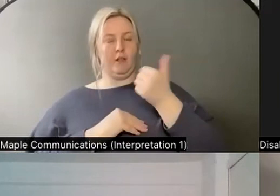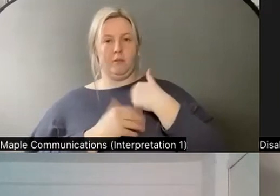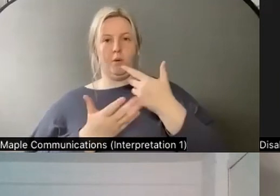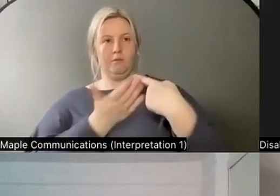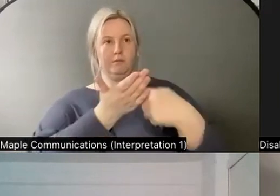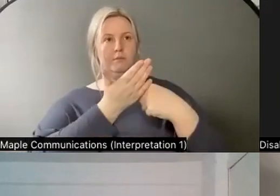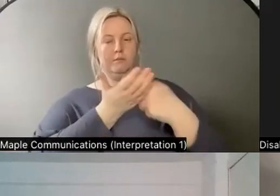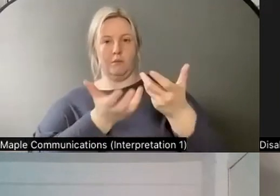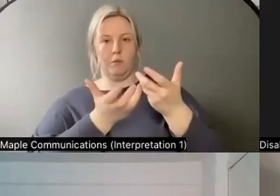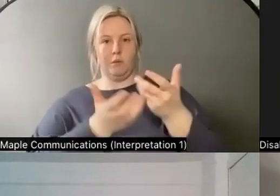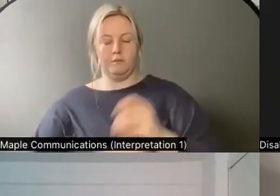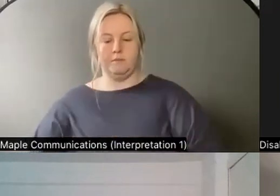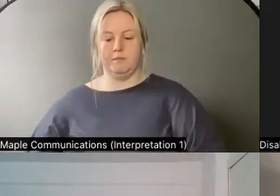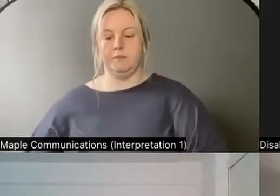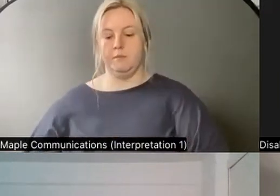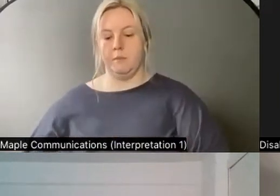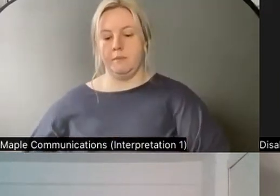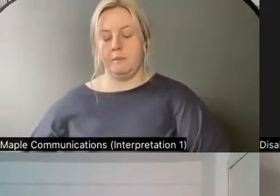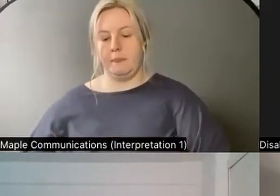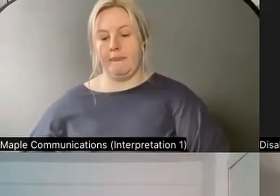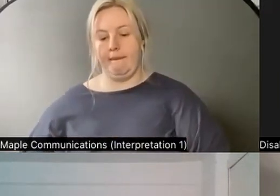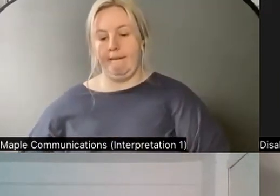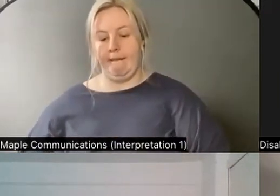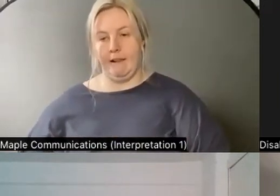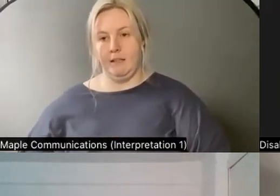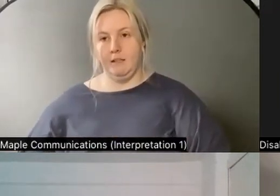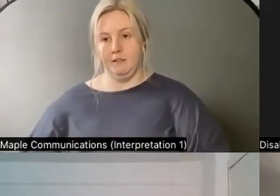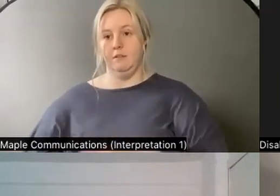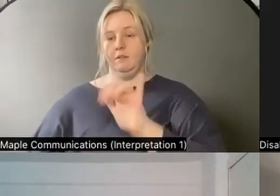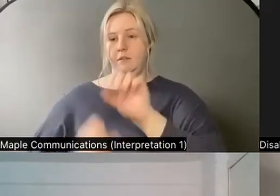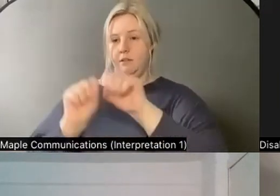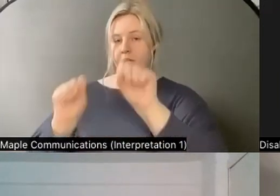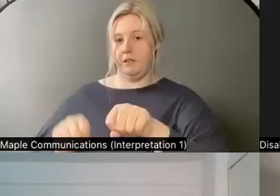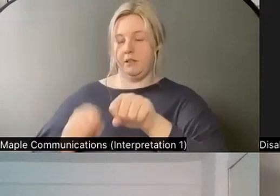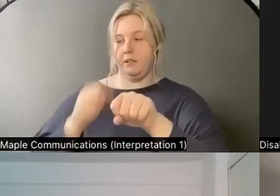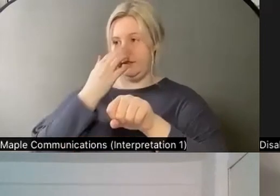And that's definitely the system that able people think we have.